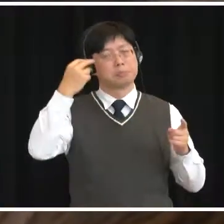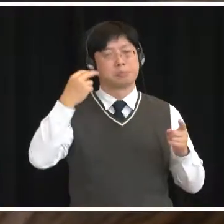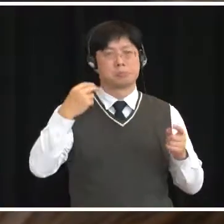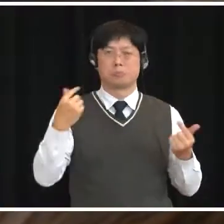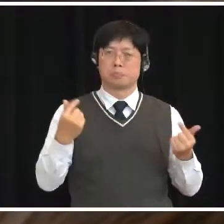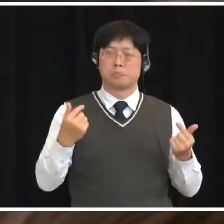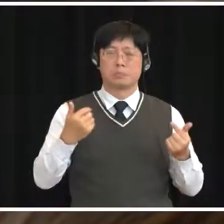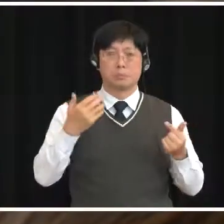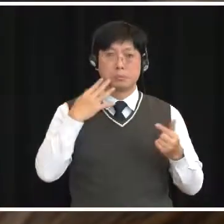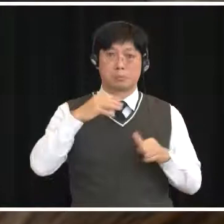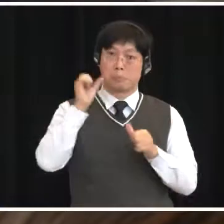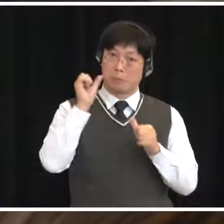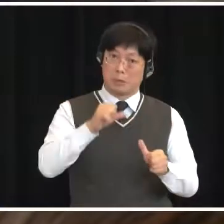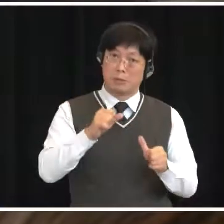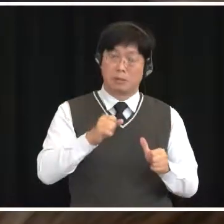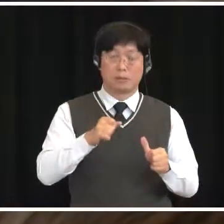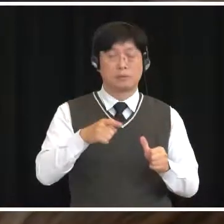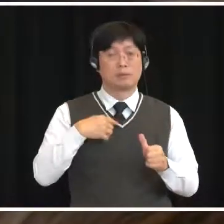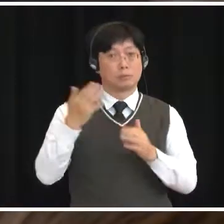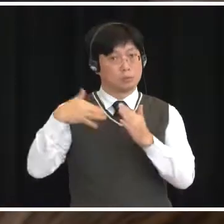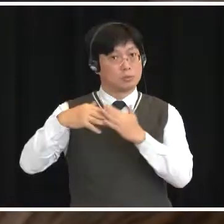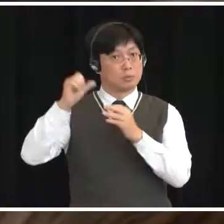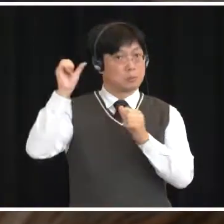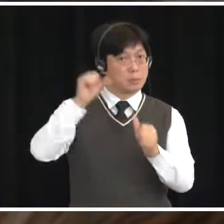if students